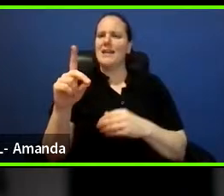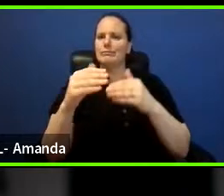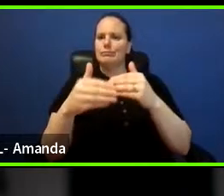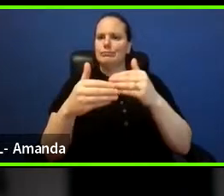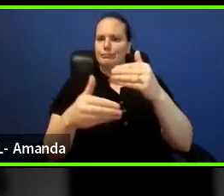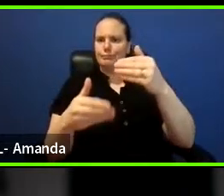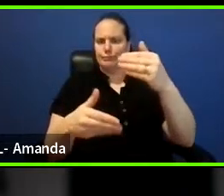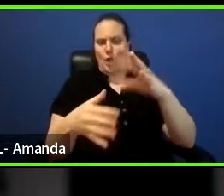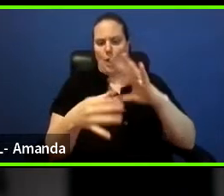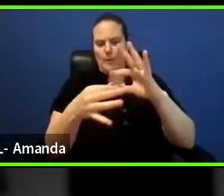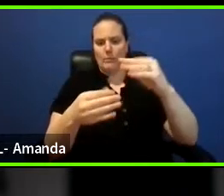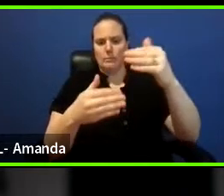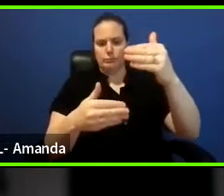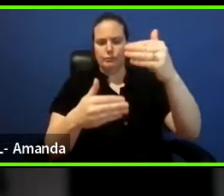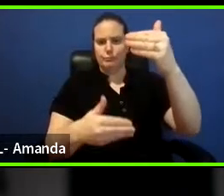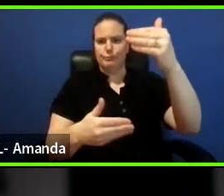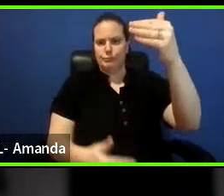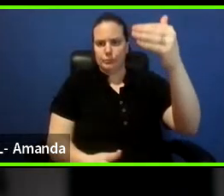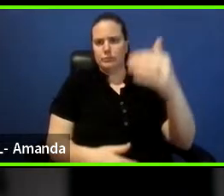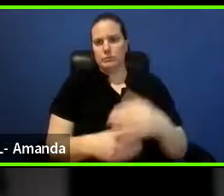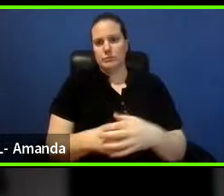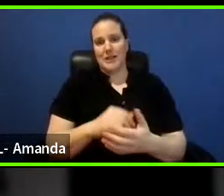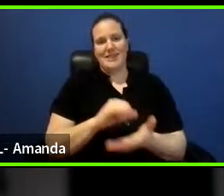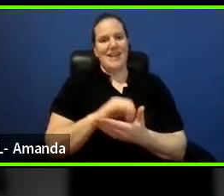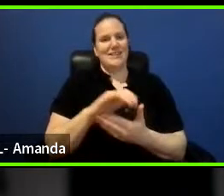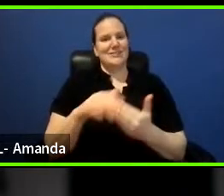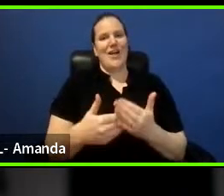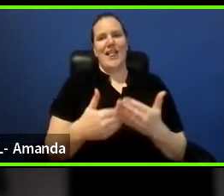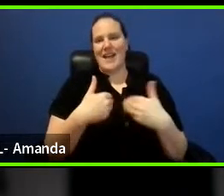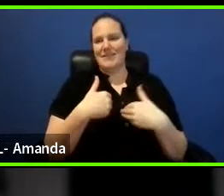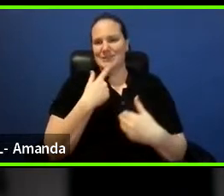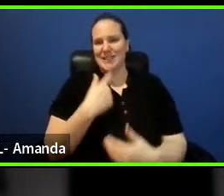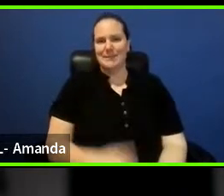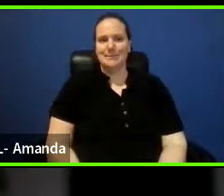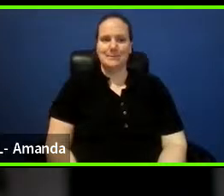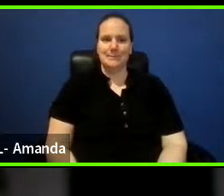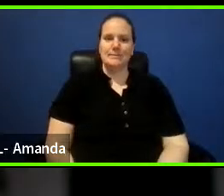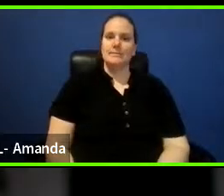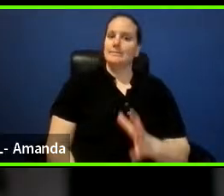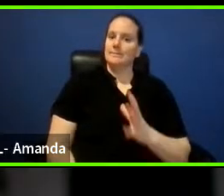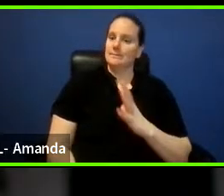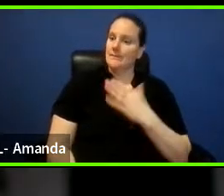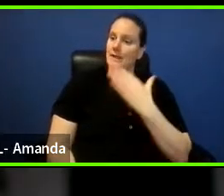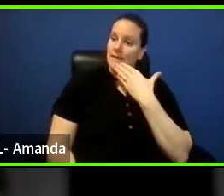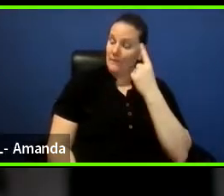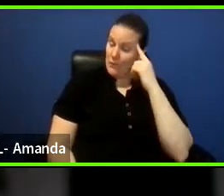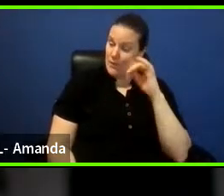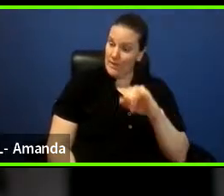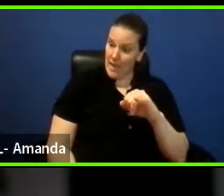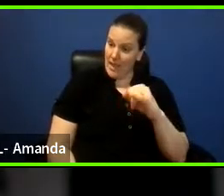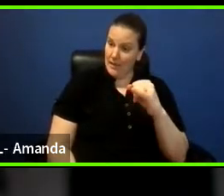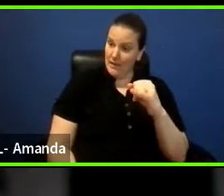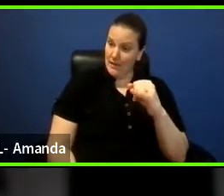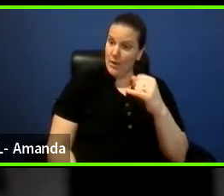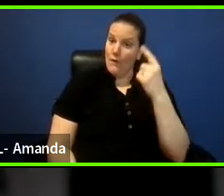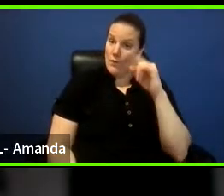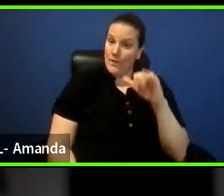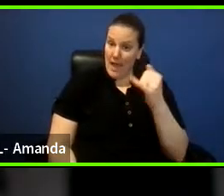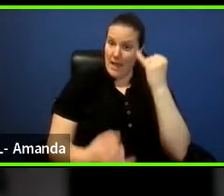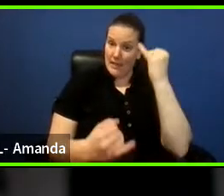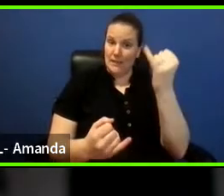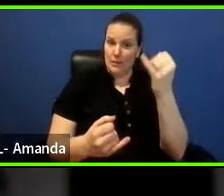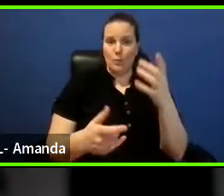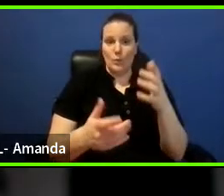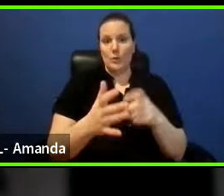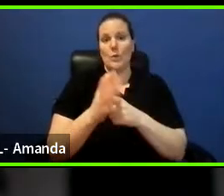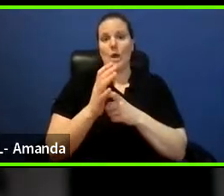So that's all I got. Well, thank you for that suggestion. We are required to follow